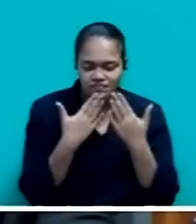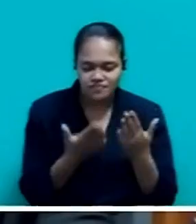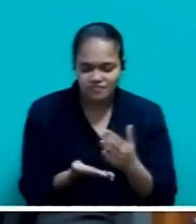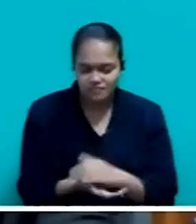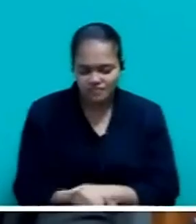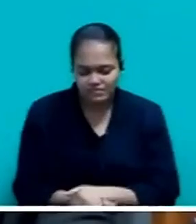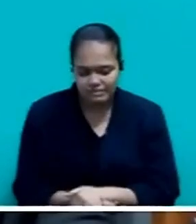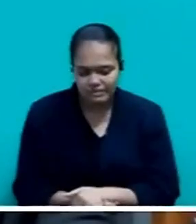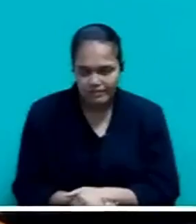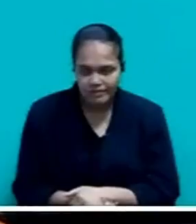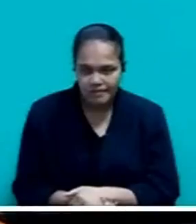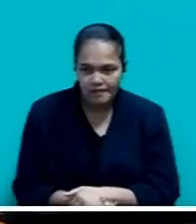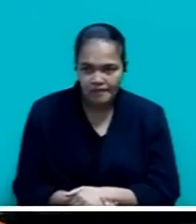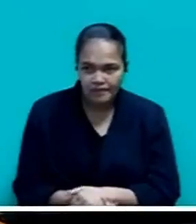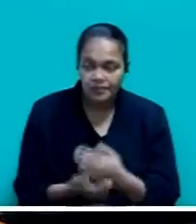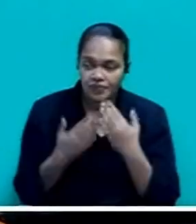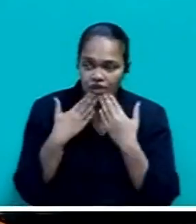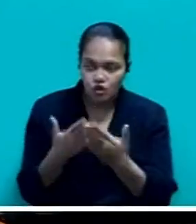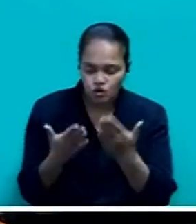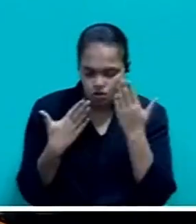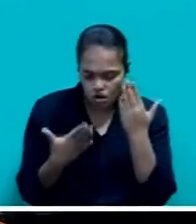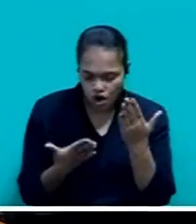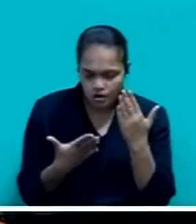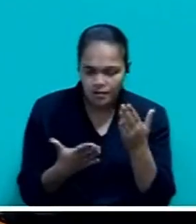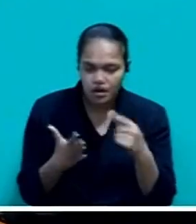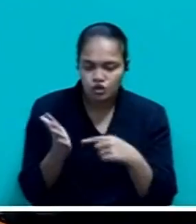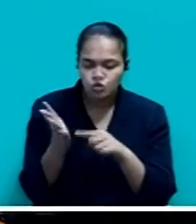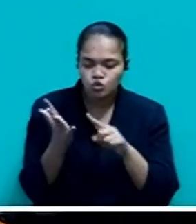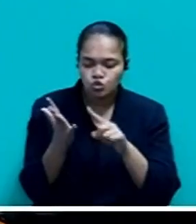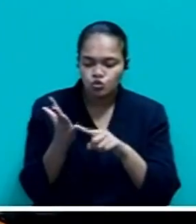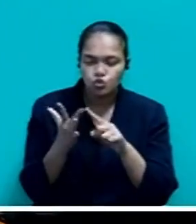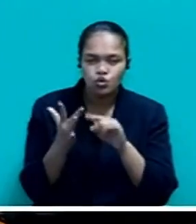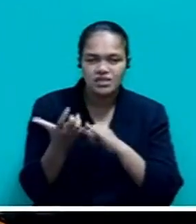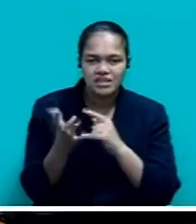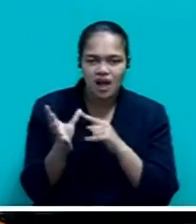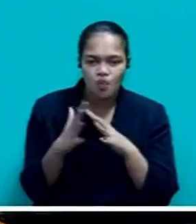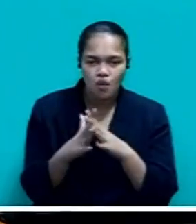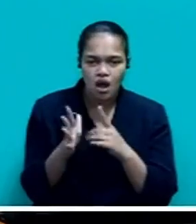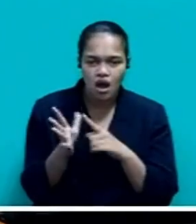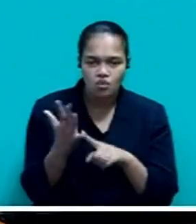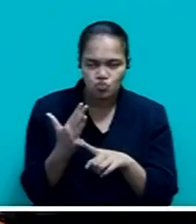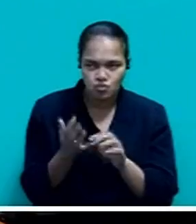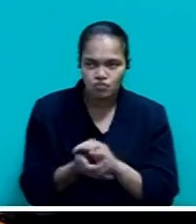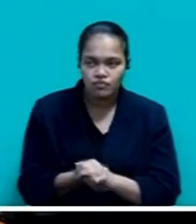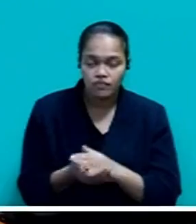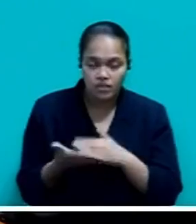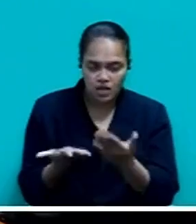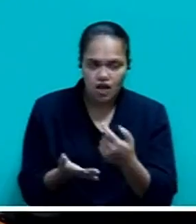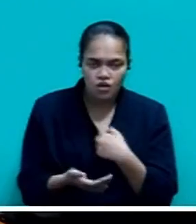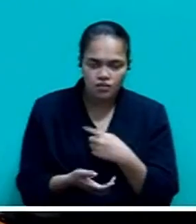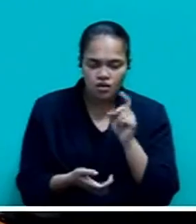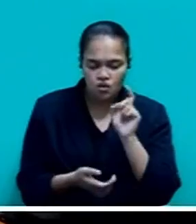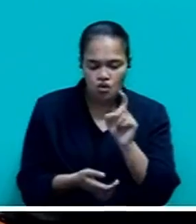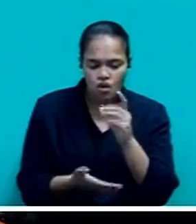Honourable Tissoau, and I invite the Honourable Attorney General for his right of reply.